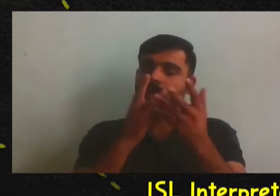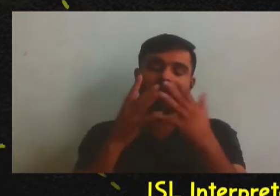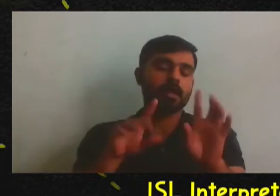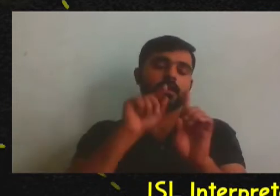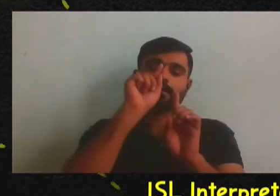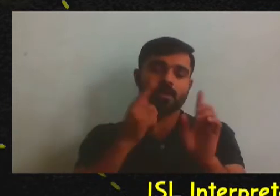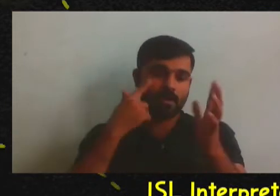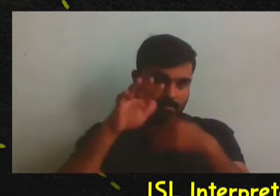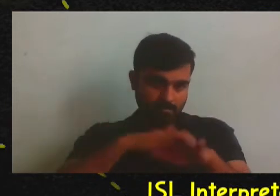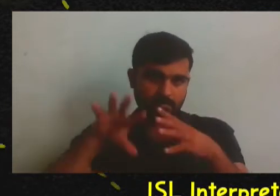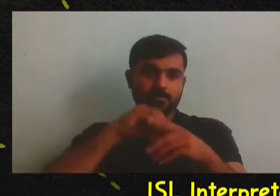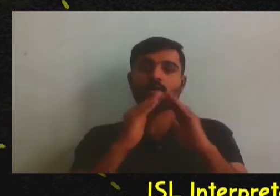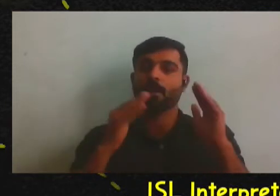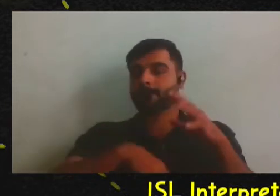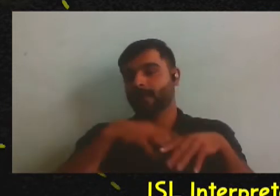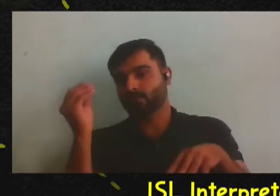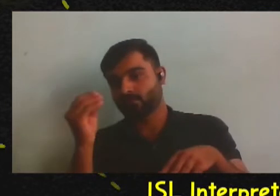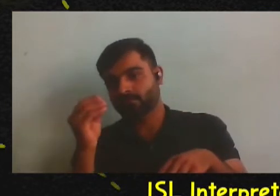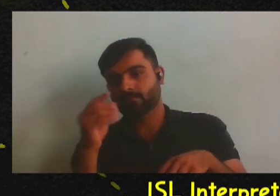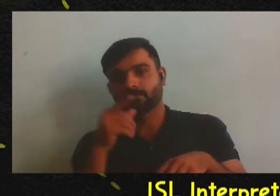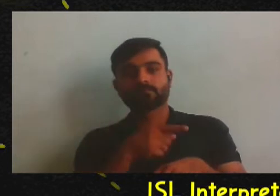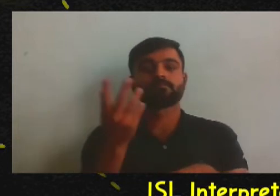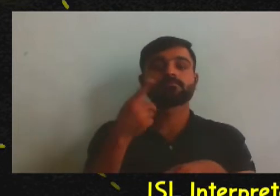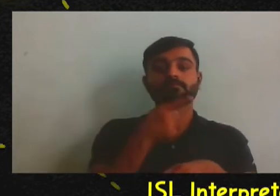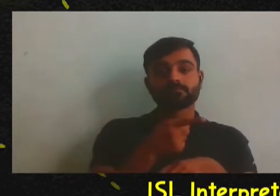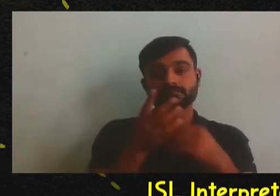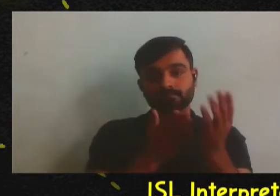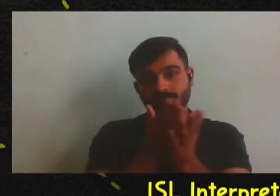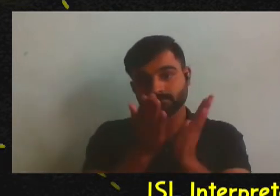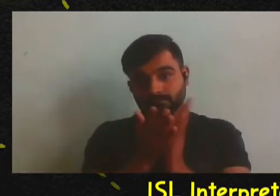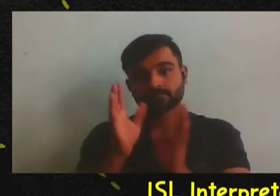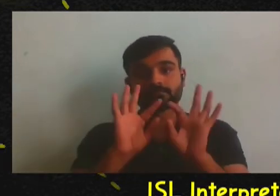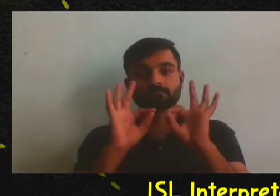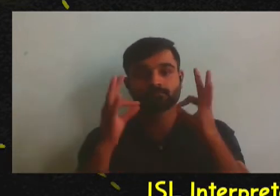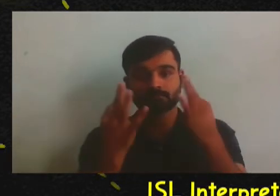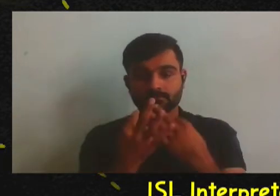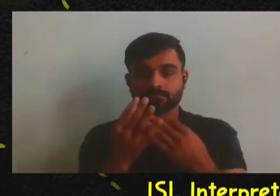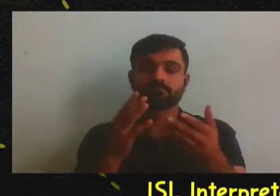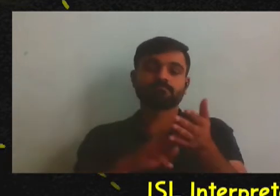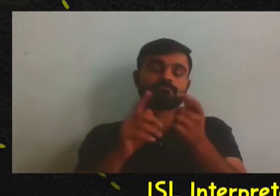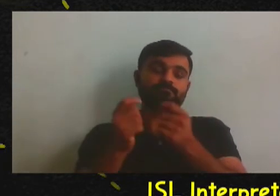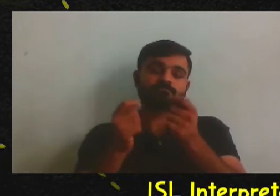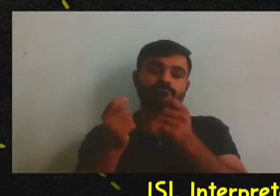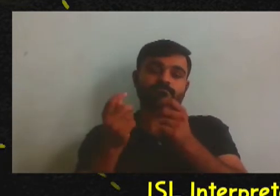to get out of your home. Because, these are ways that families manage to kind of